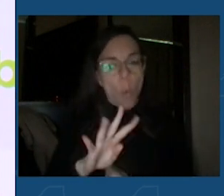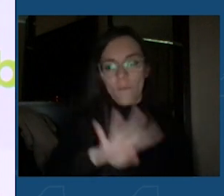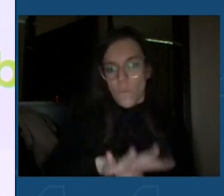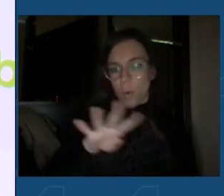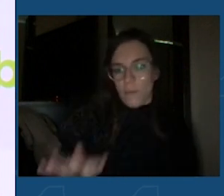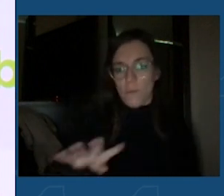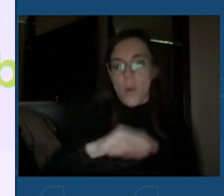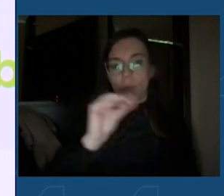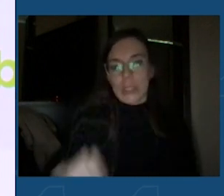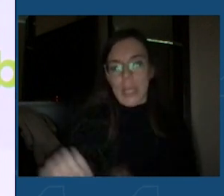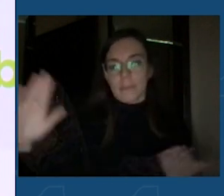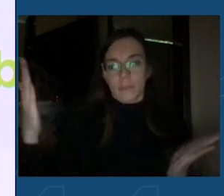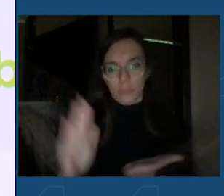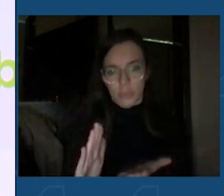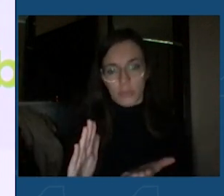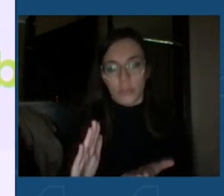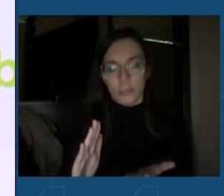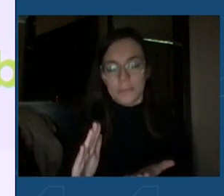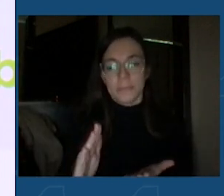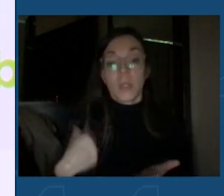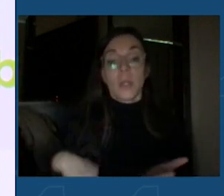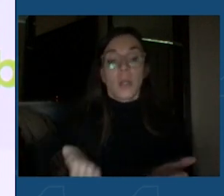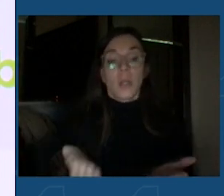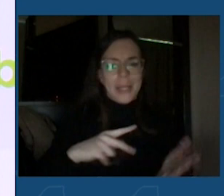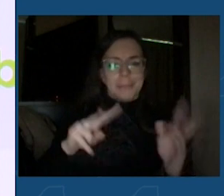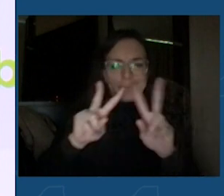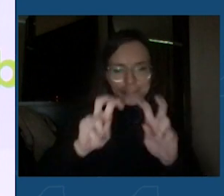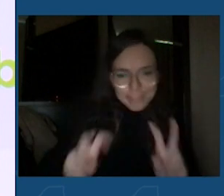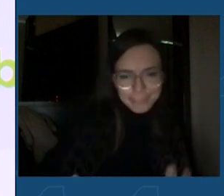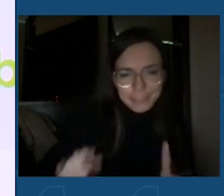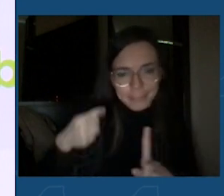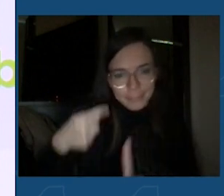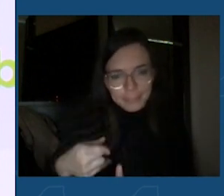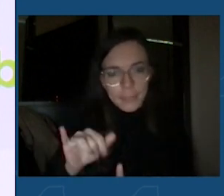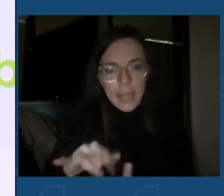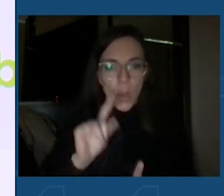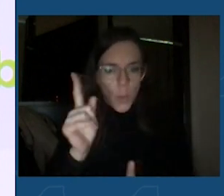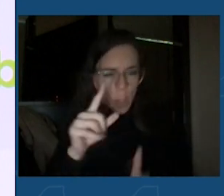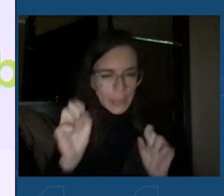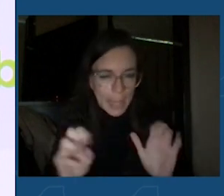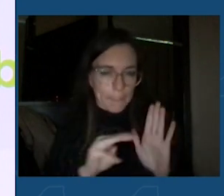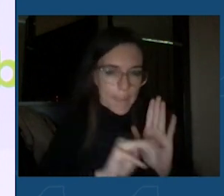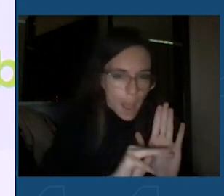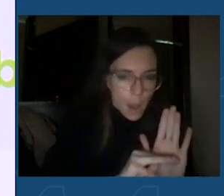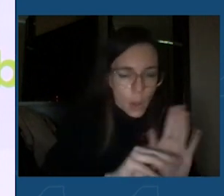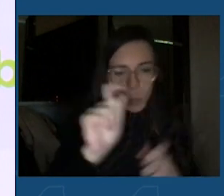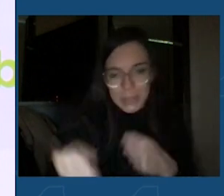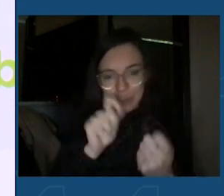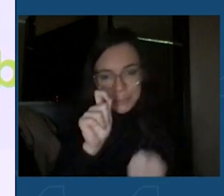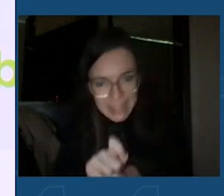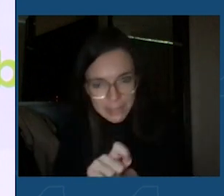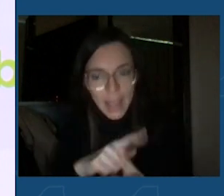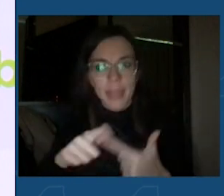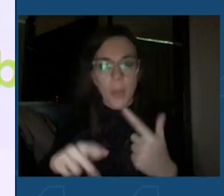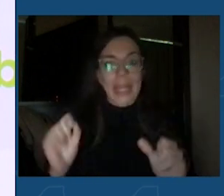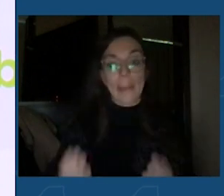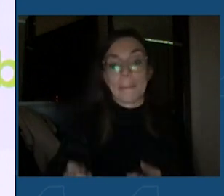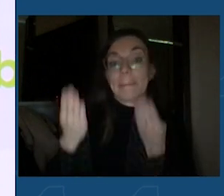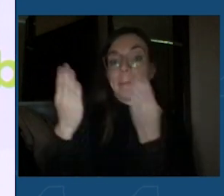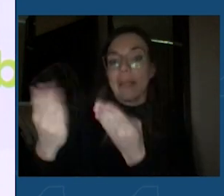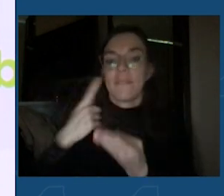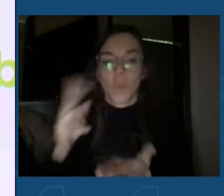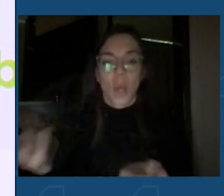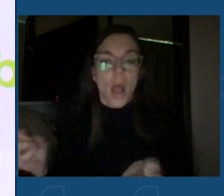reduction. We look at things this way: what we can model, we can specify; what we specify, we can bid out to contractors; what we bid,